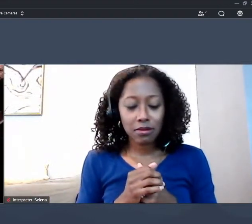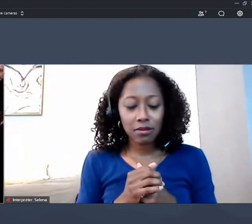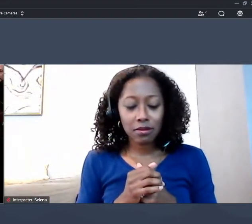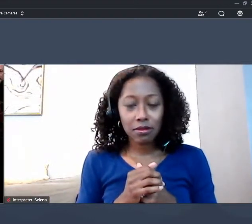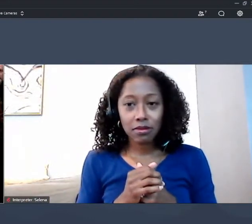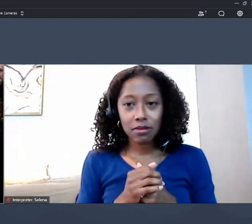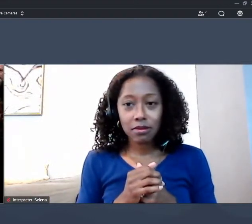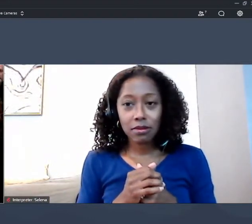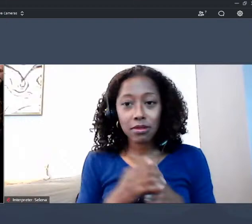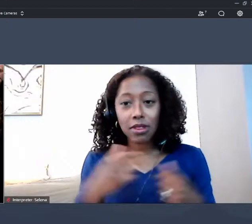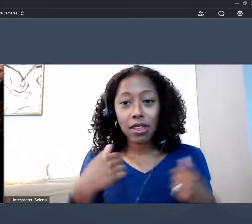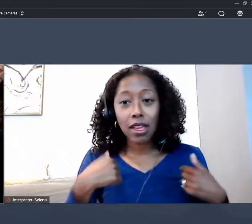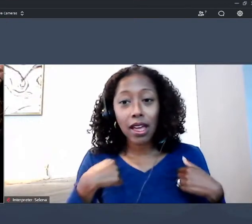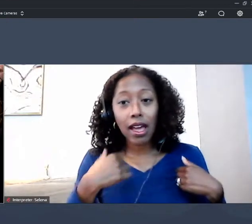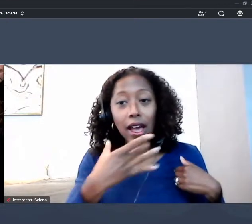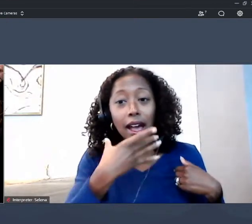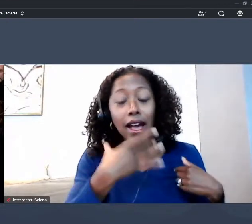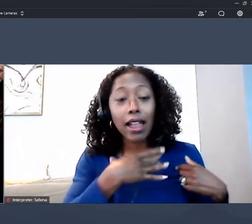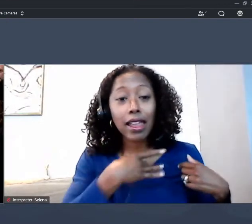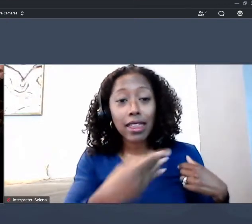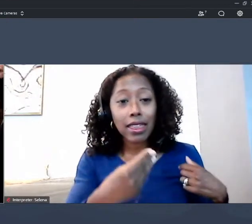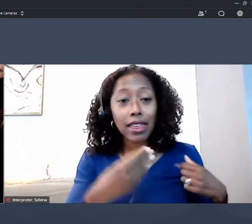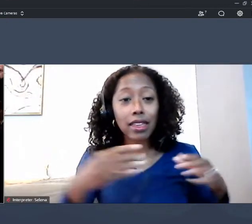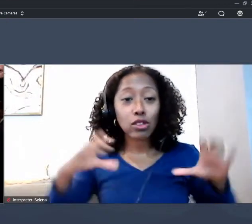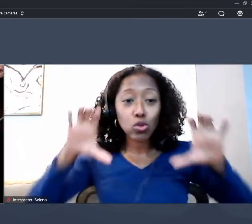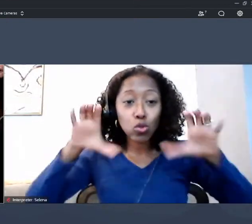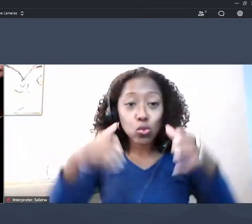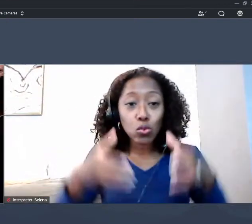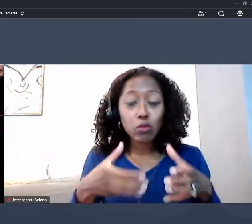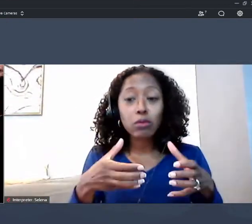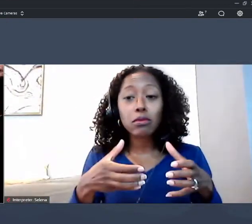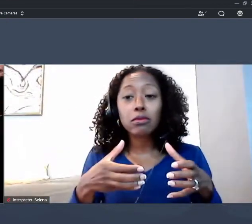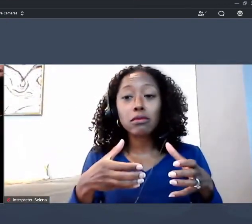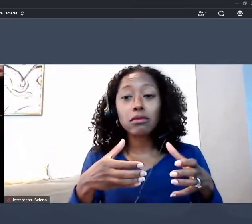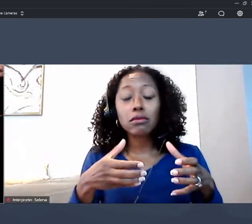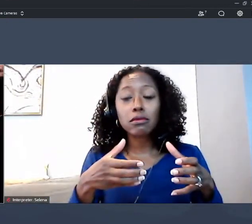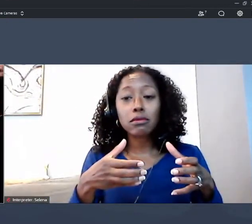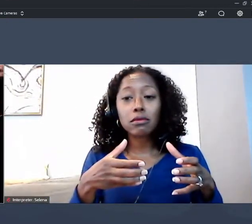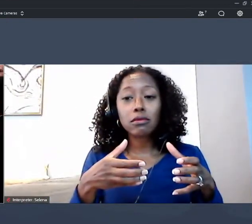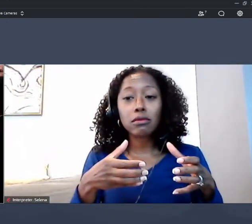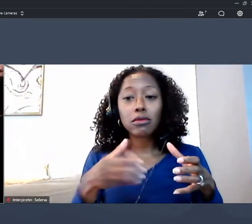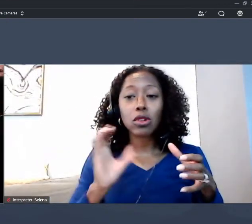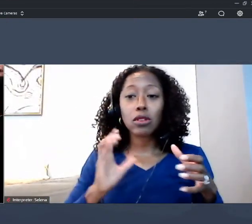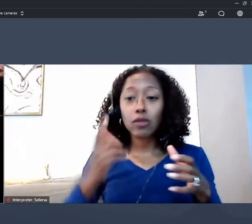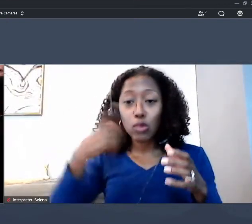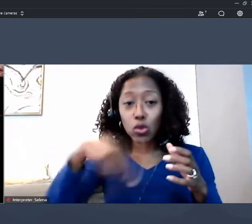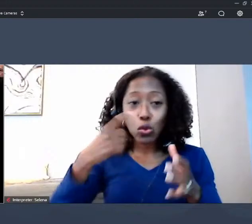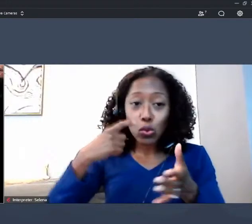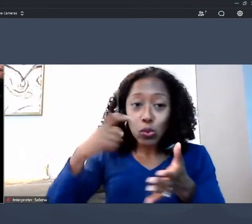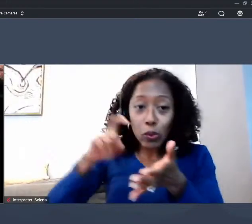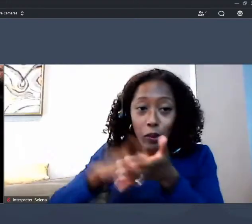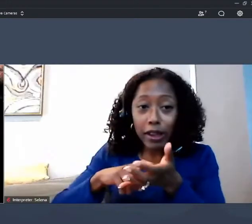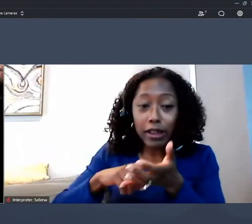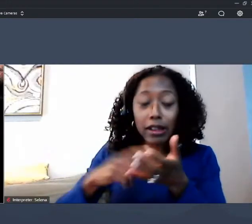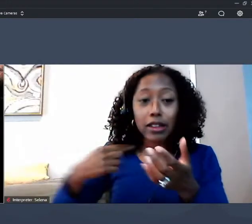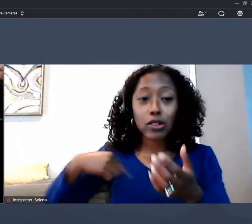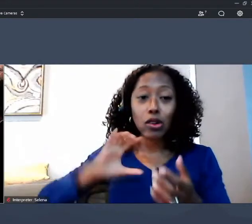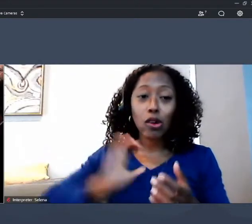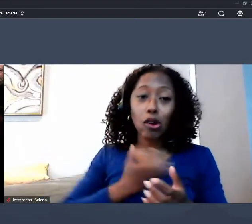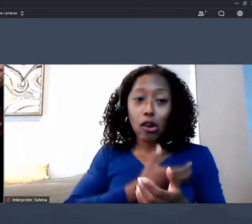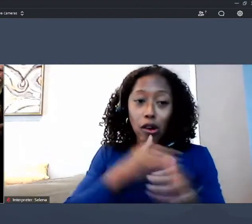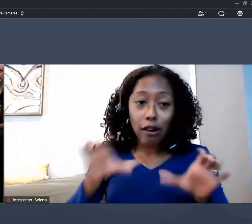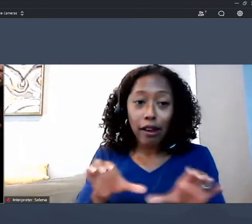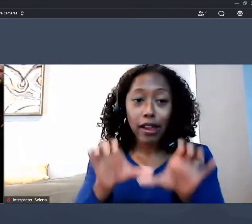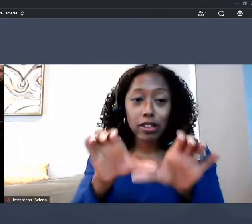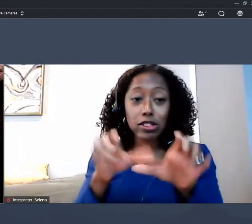I would like to thank this governing body for recognizing that we've been here all along. We're